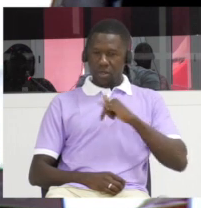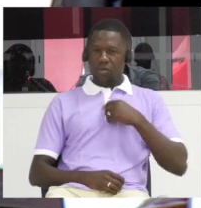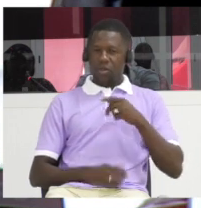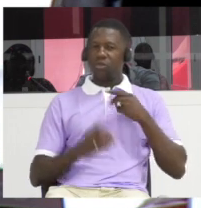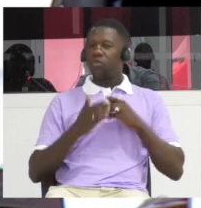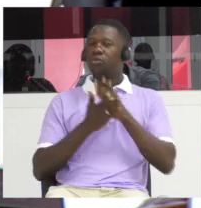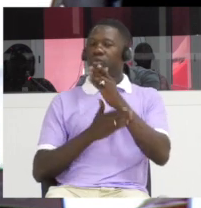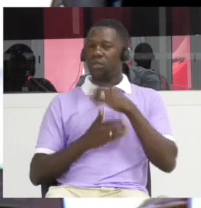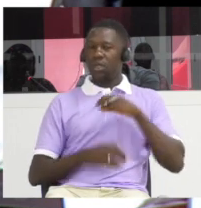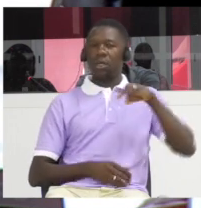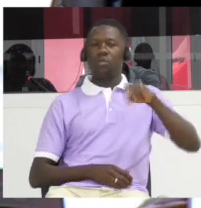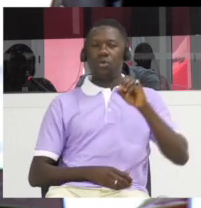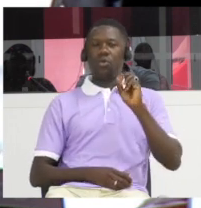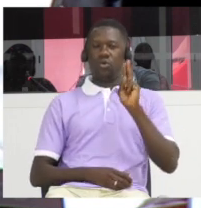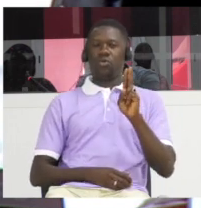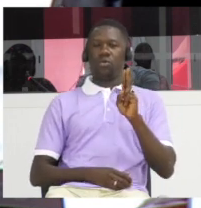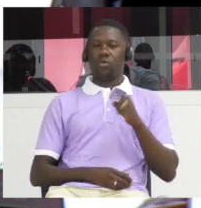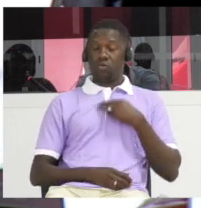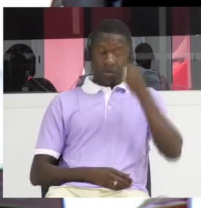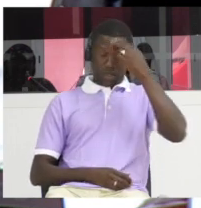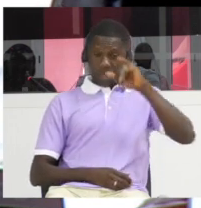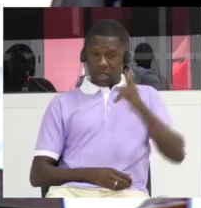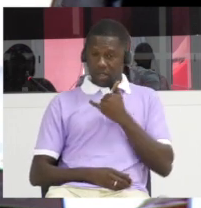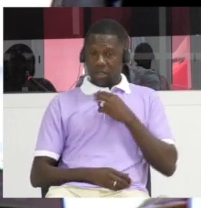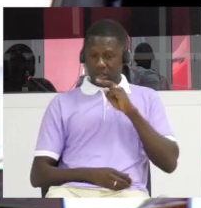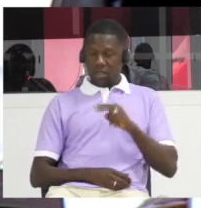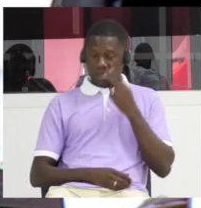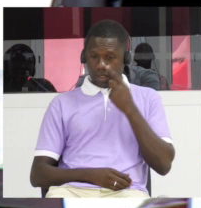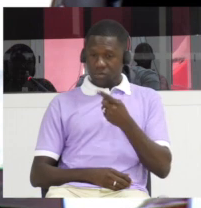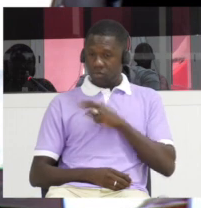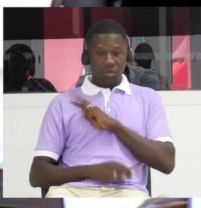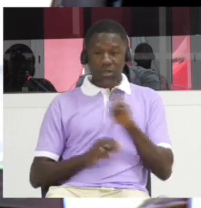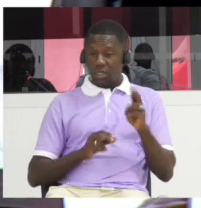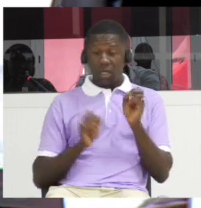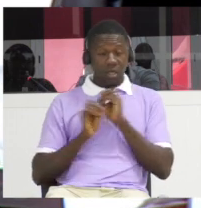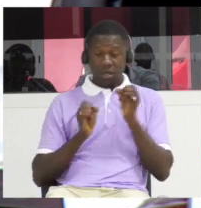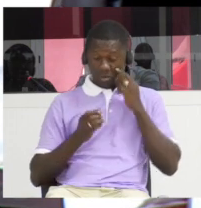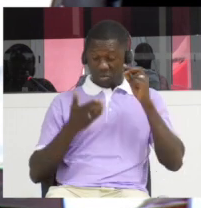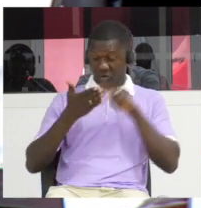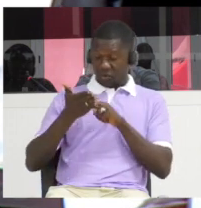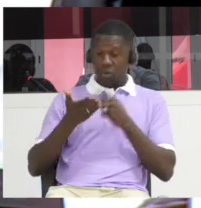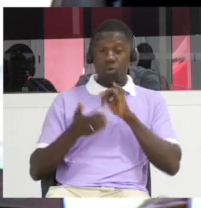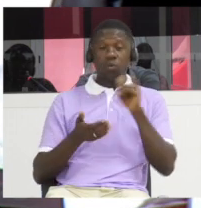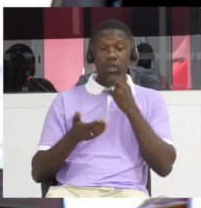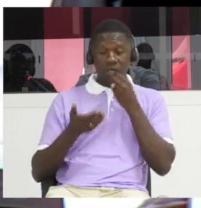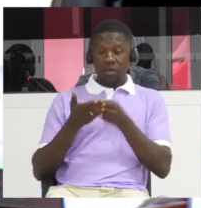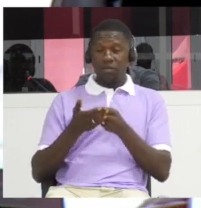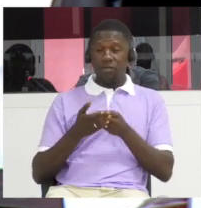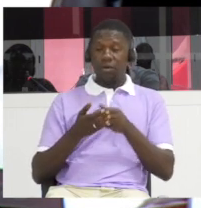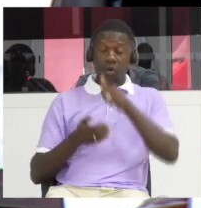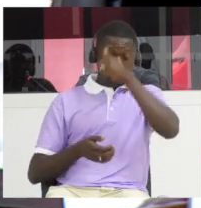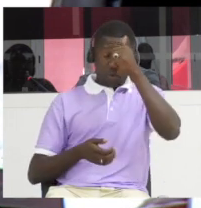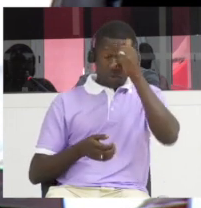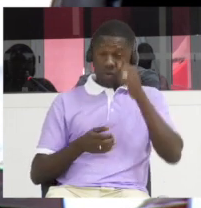through the MOU, and you would agree that we did not see any provision which deals or which gives